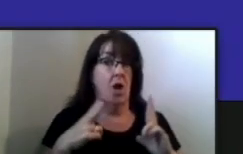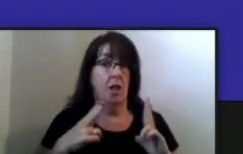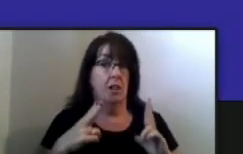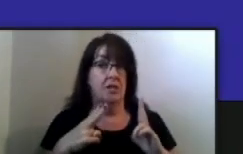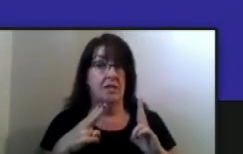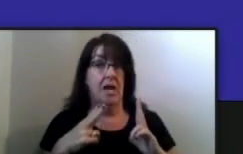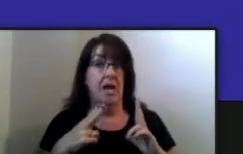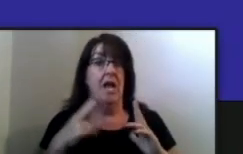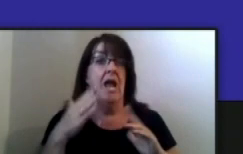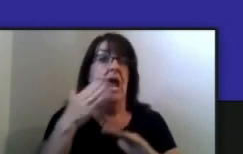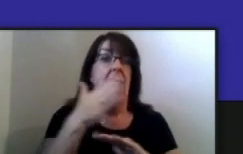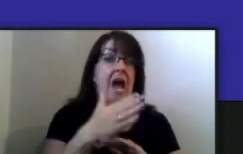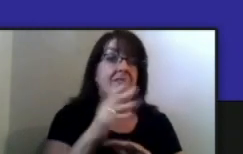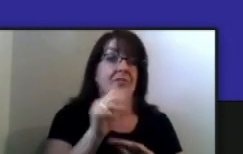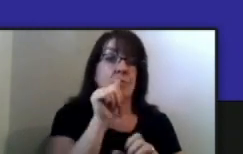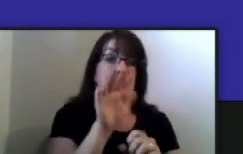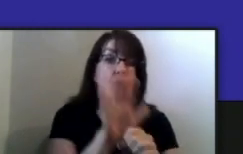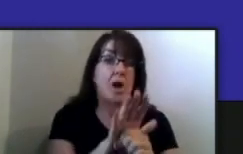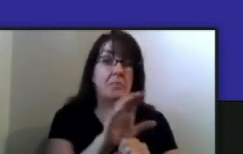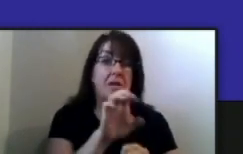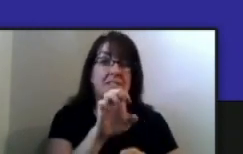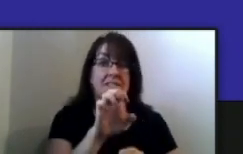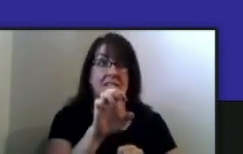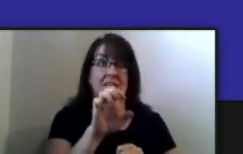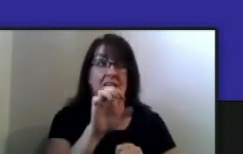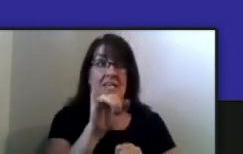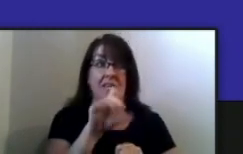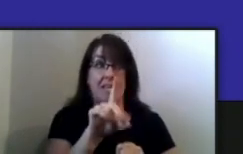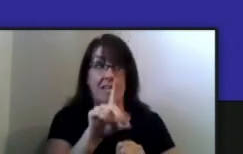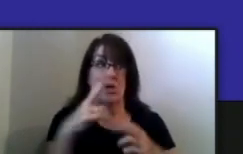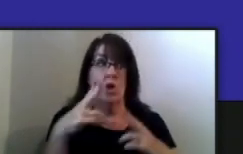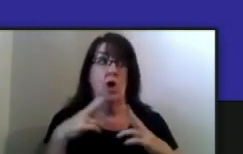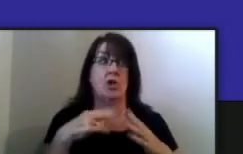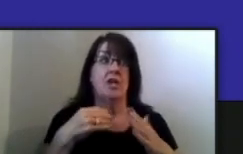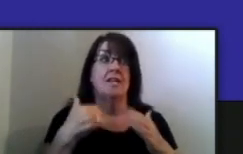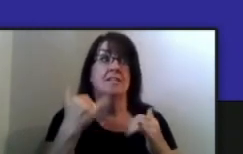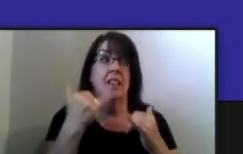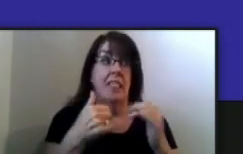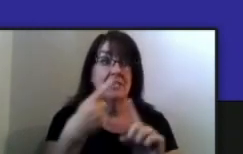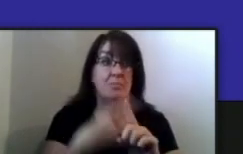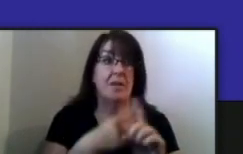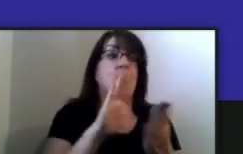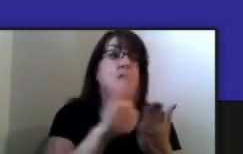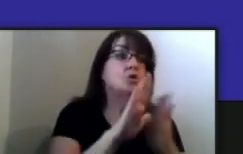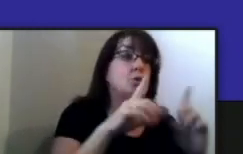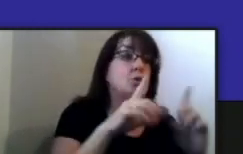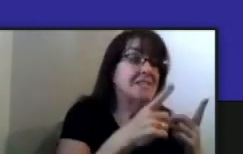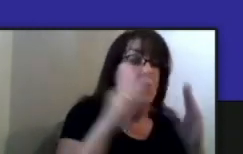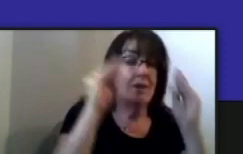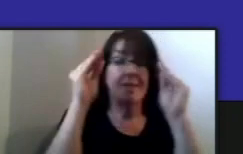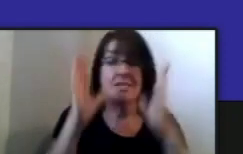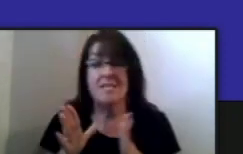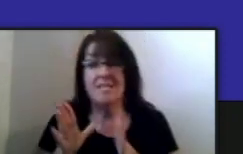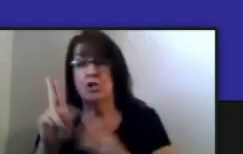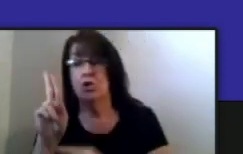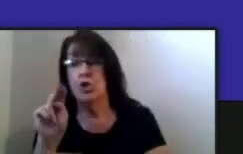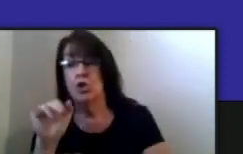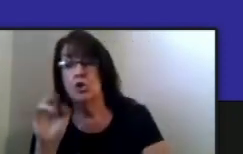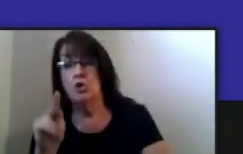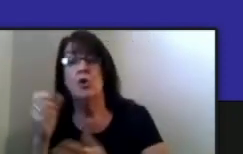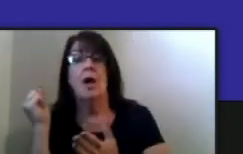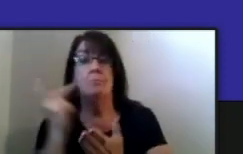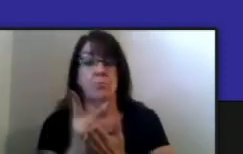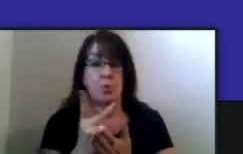After promising to recognize the Eid holidays, last month, the school district and the teachers union approved the calendar for the